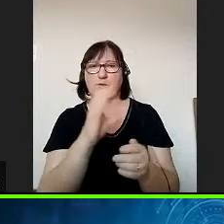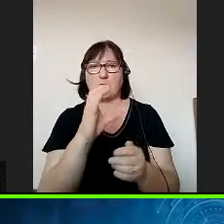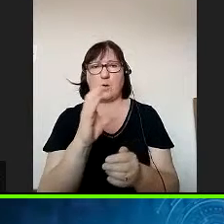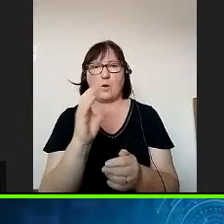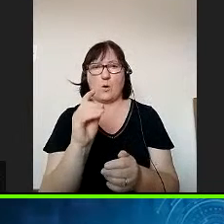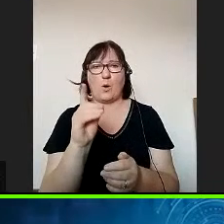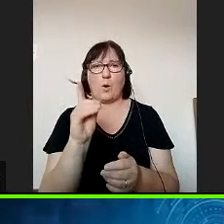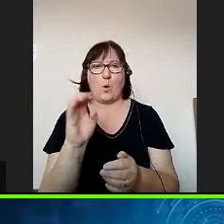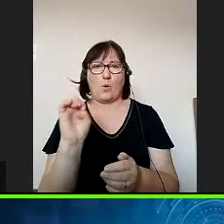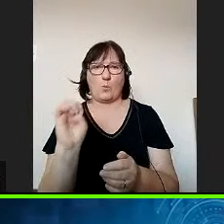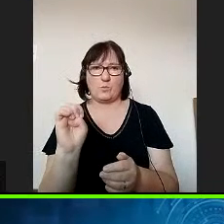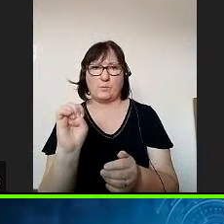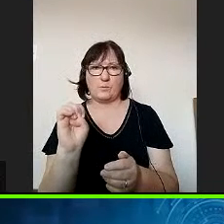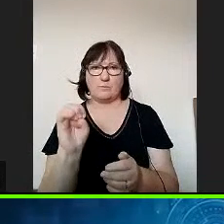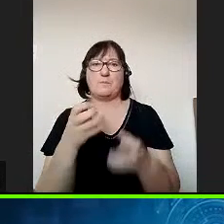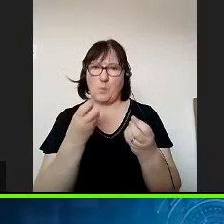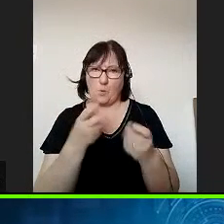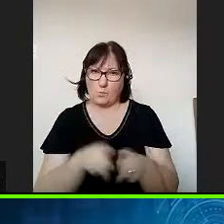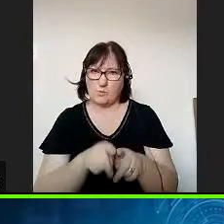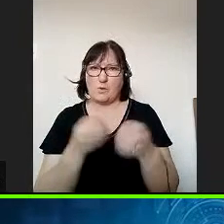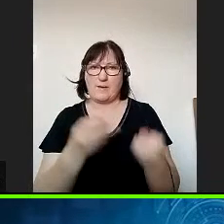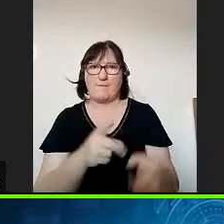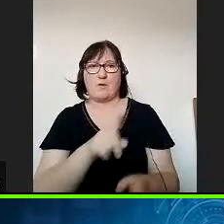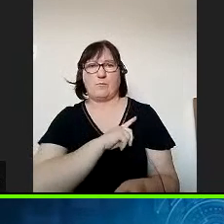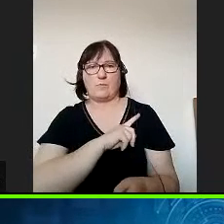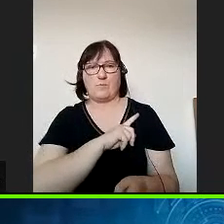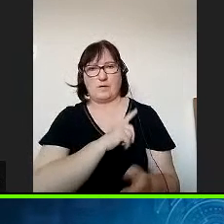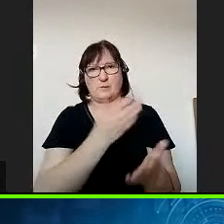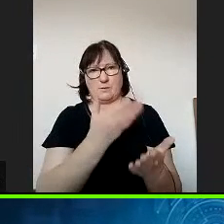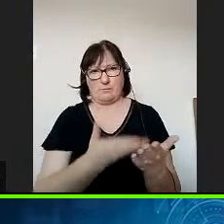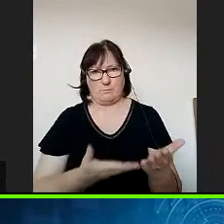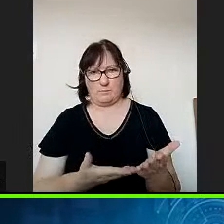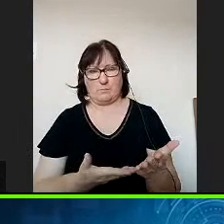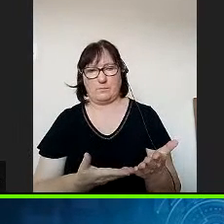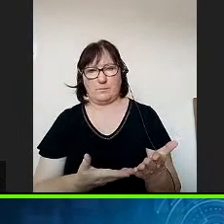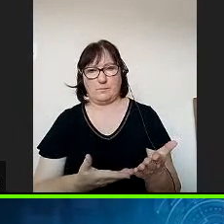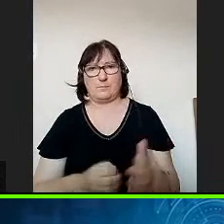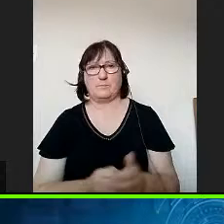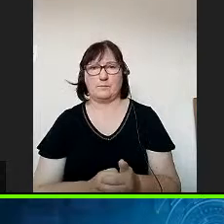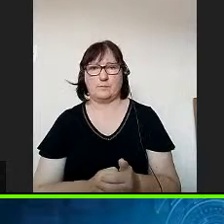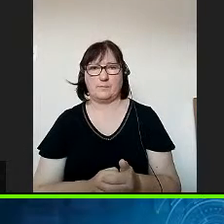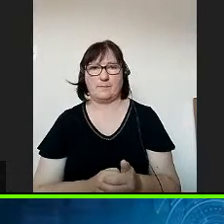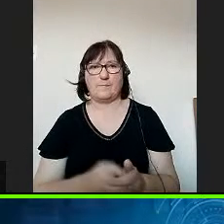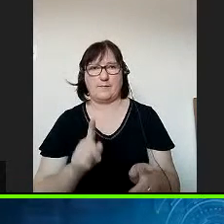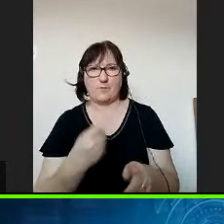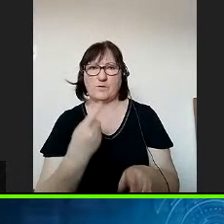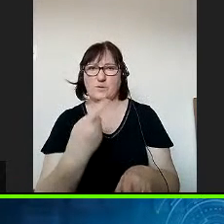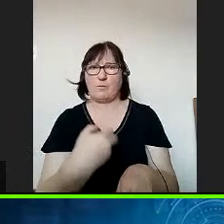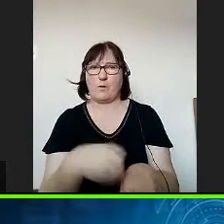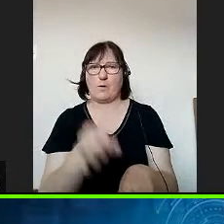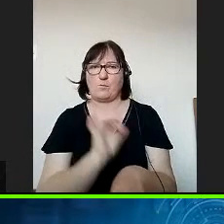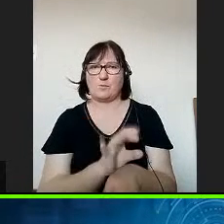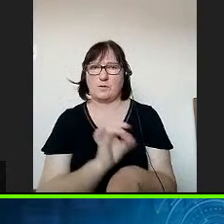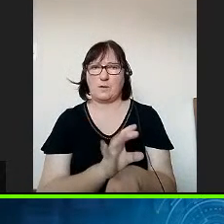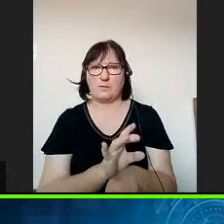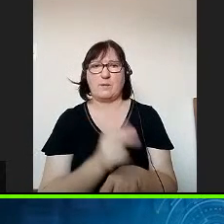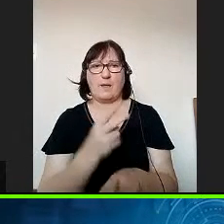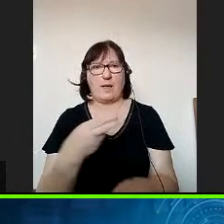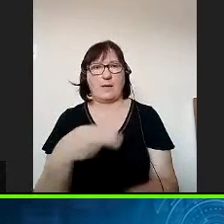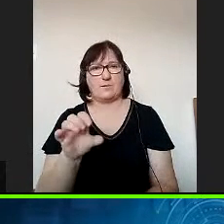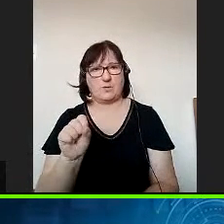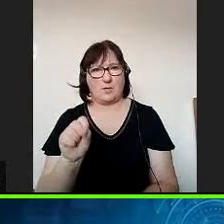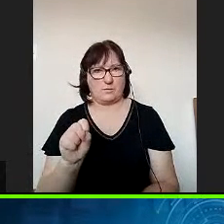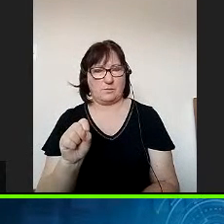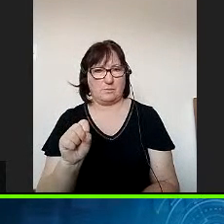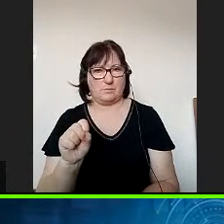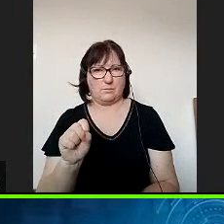not always sure. Obviously, they would go and consult the HS, but the